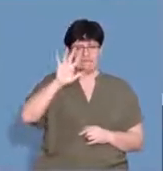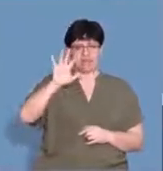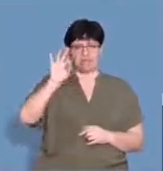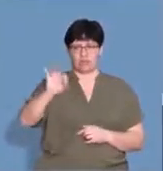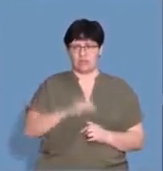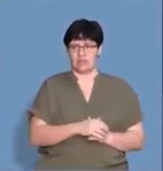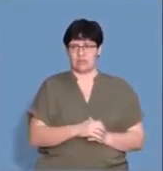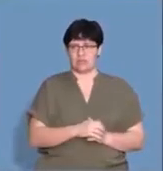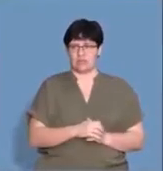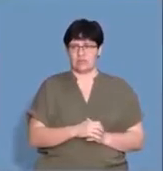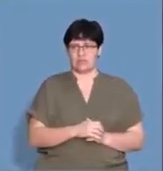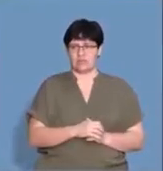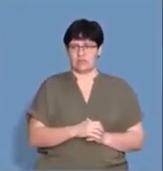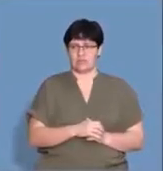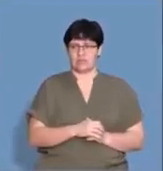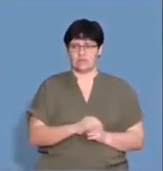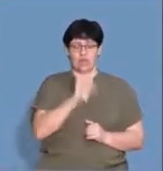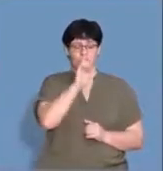2331,953.